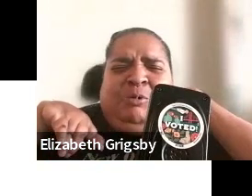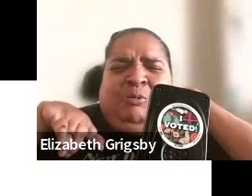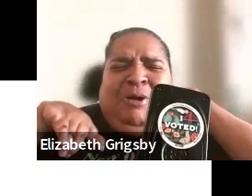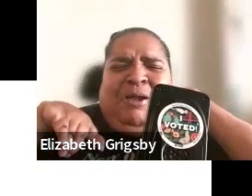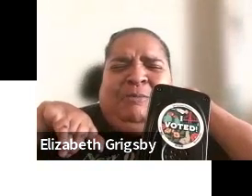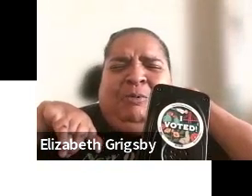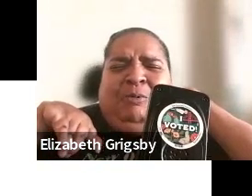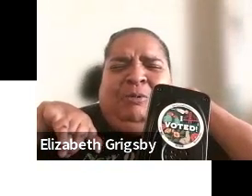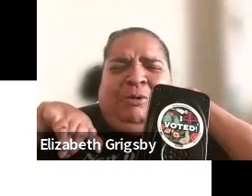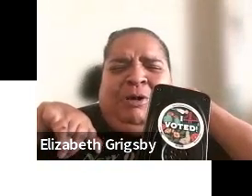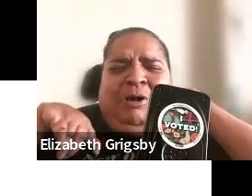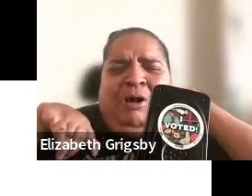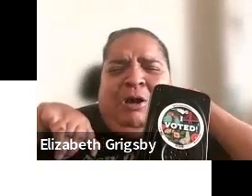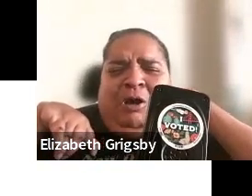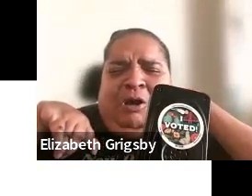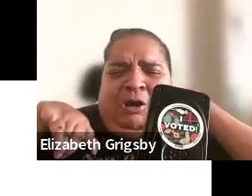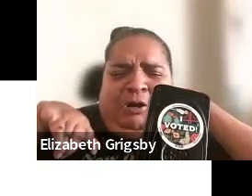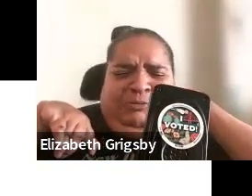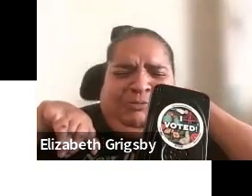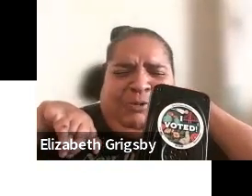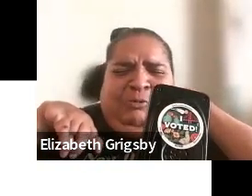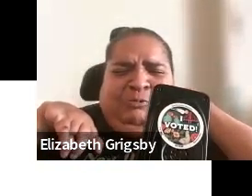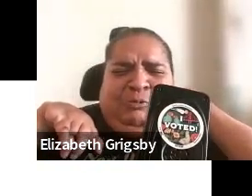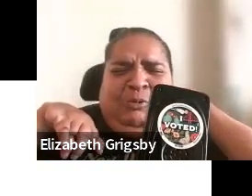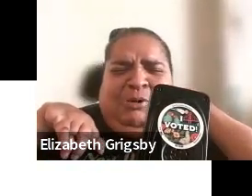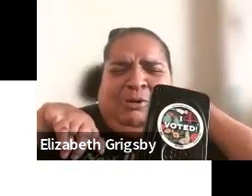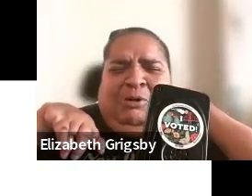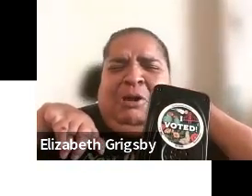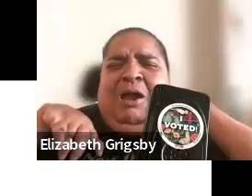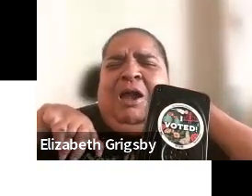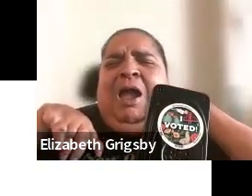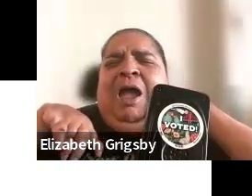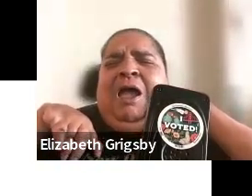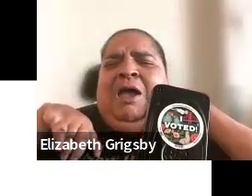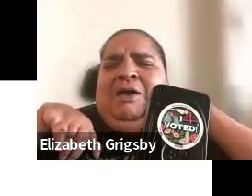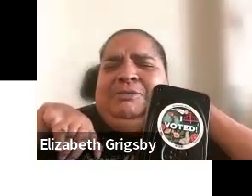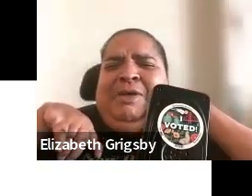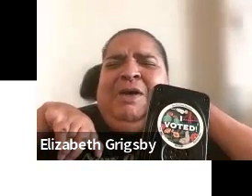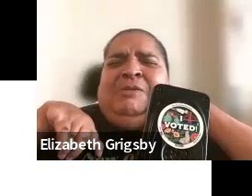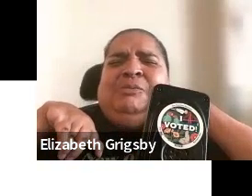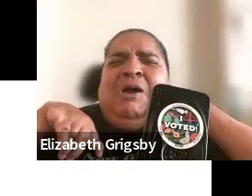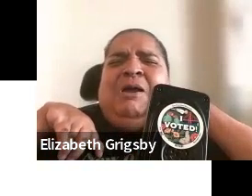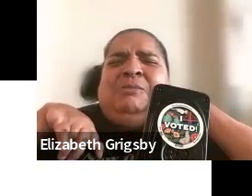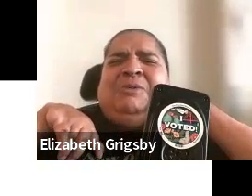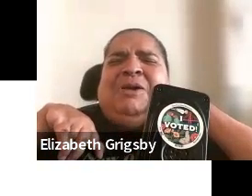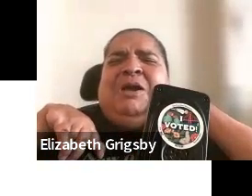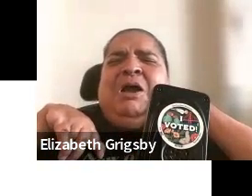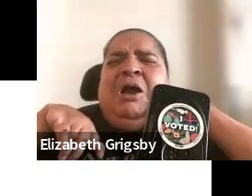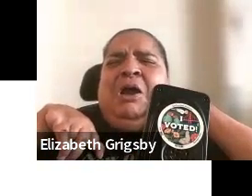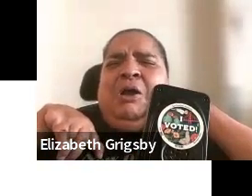day program or our social worker? That's